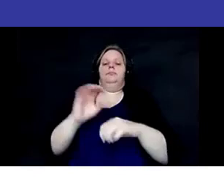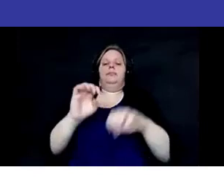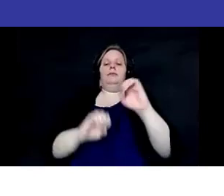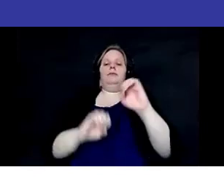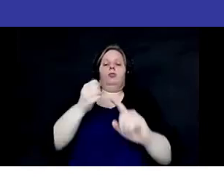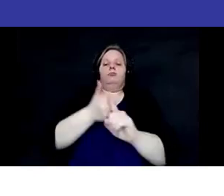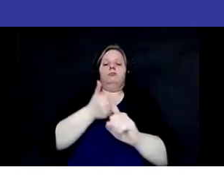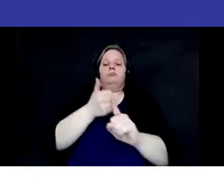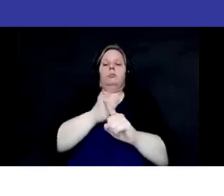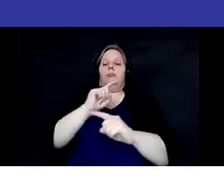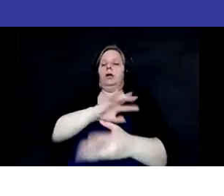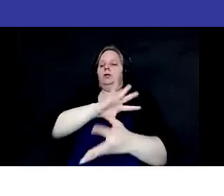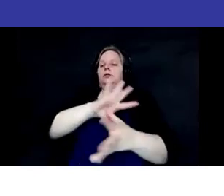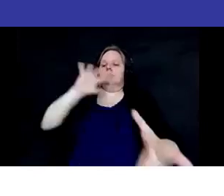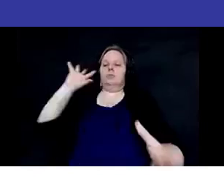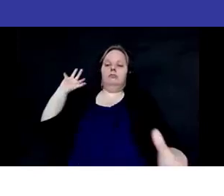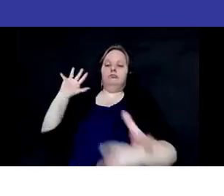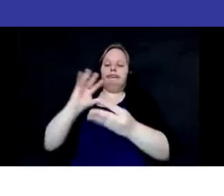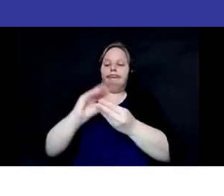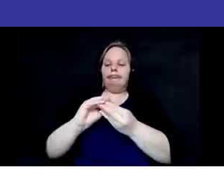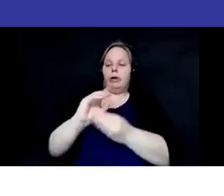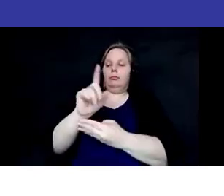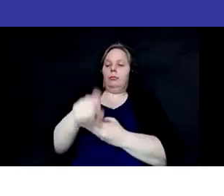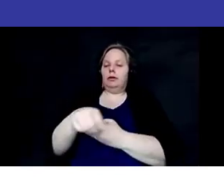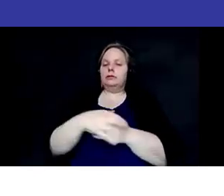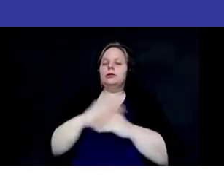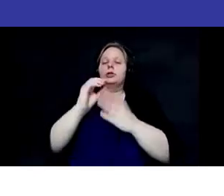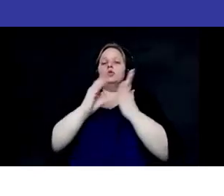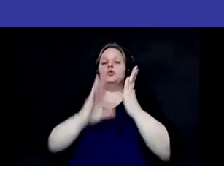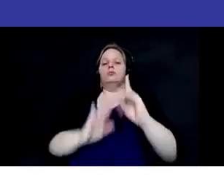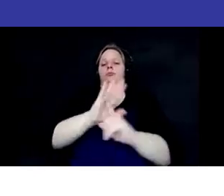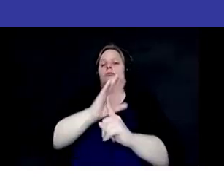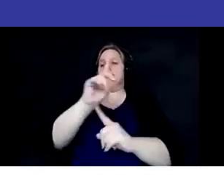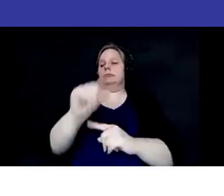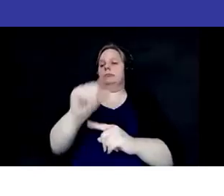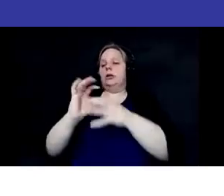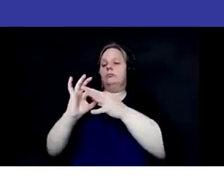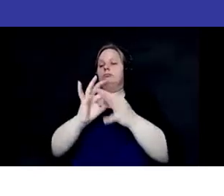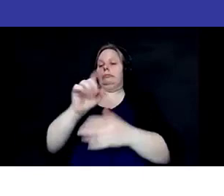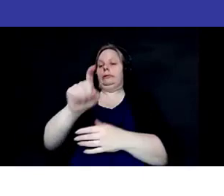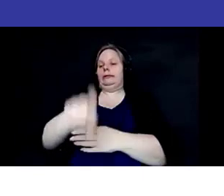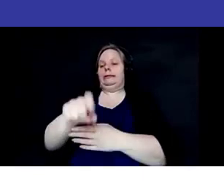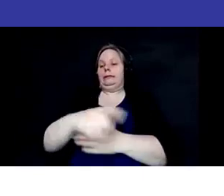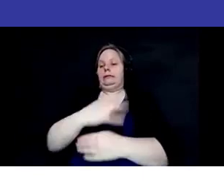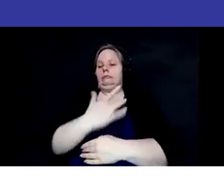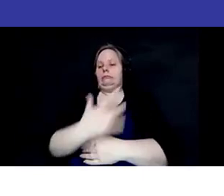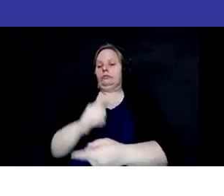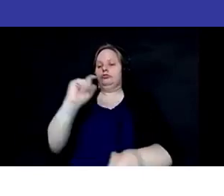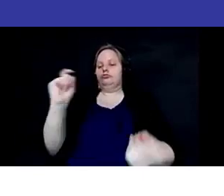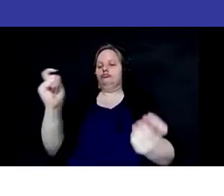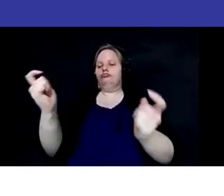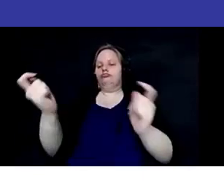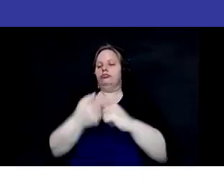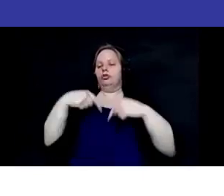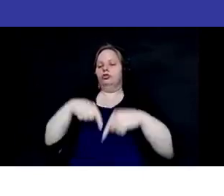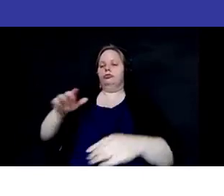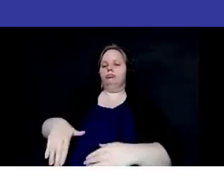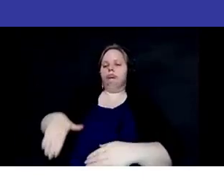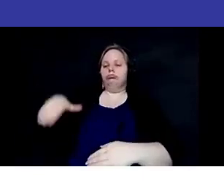must be comprehensive. A student's disability-related needs will likely change over time.